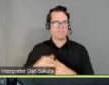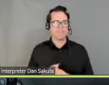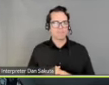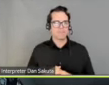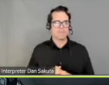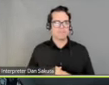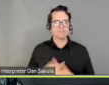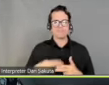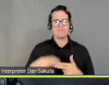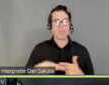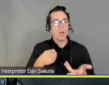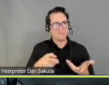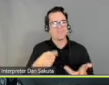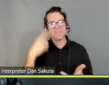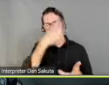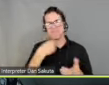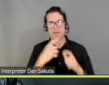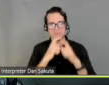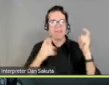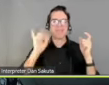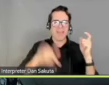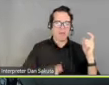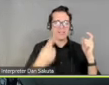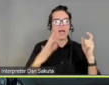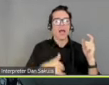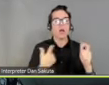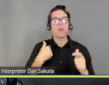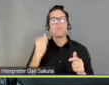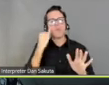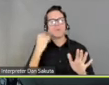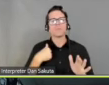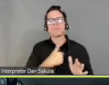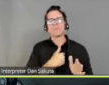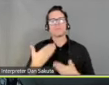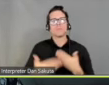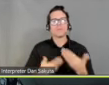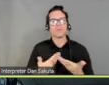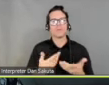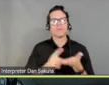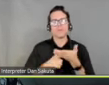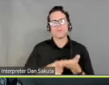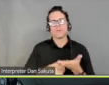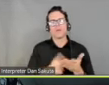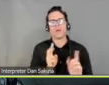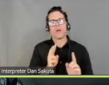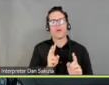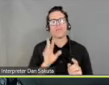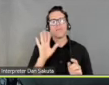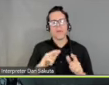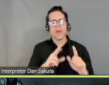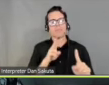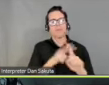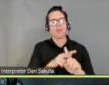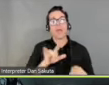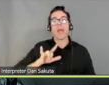Oh, there's the face masks. It's on that one. But if we were to walk through applying it to the airplane travel,